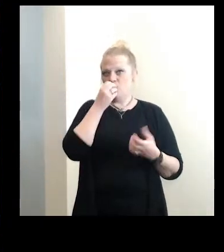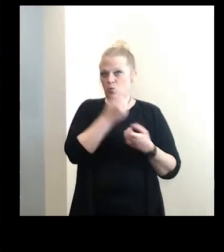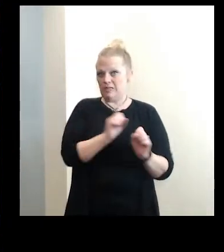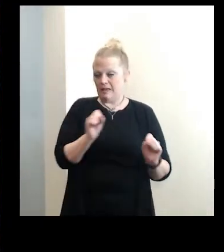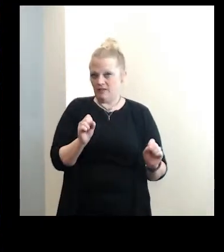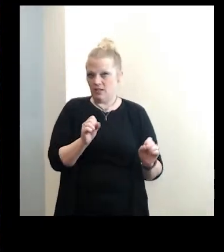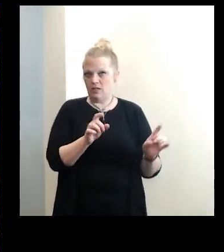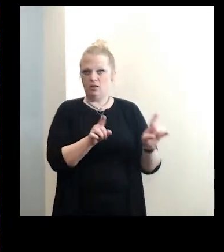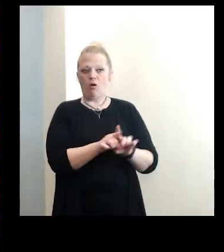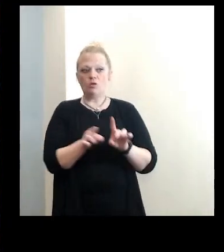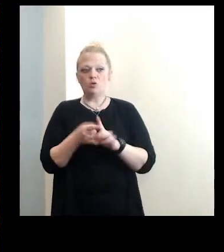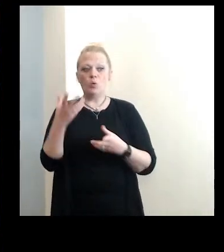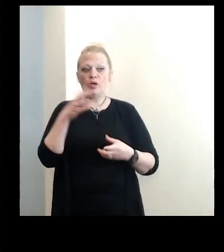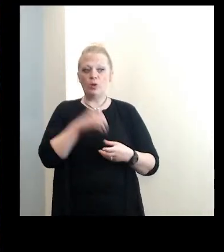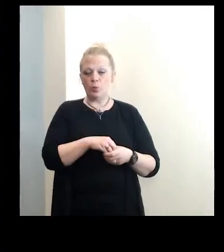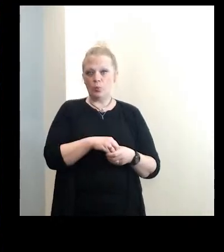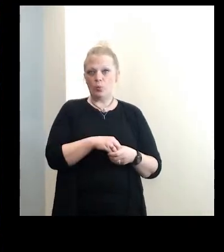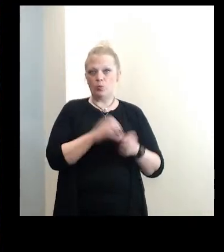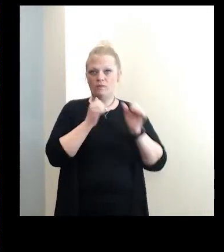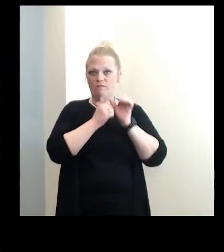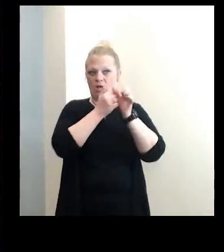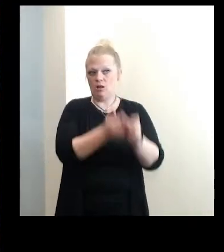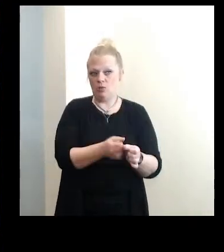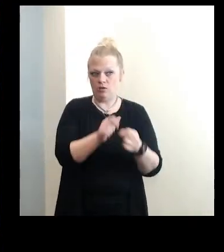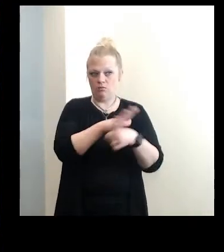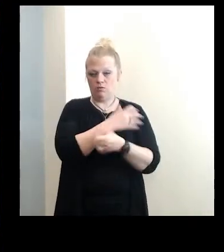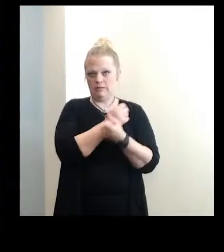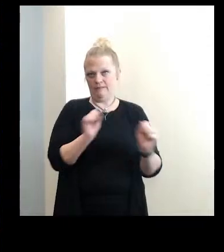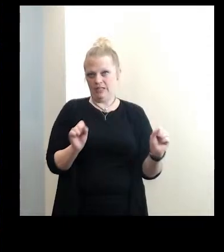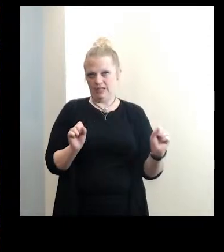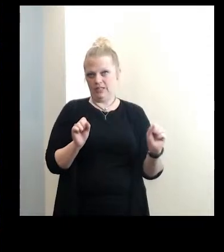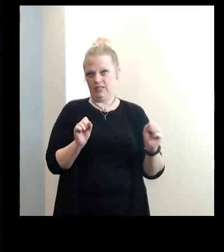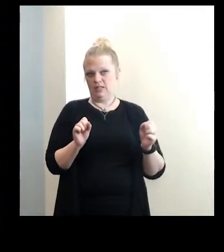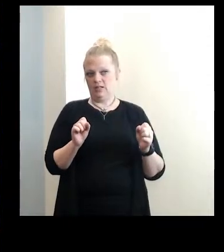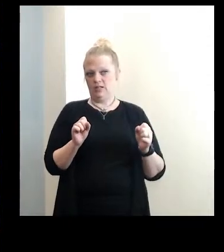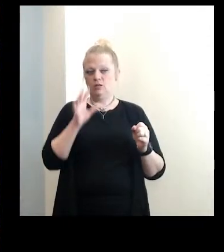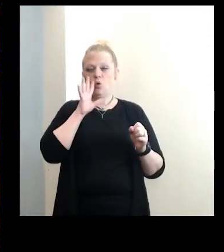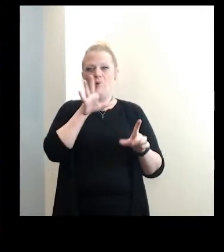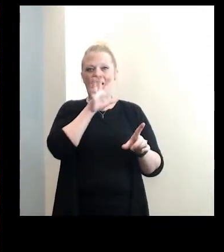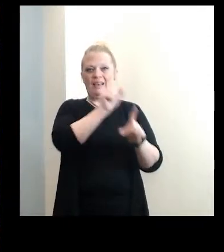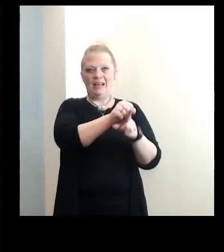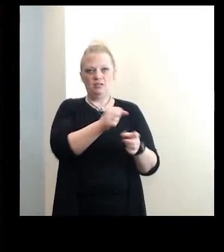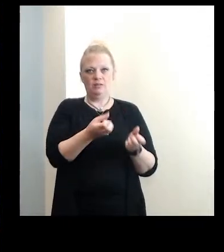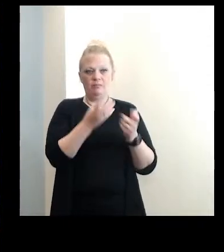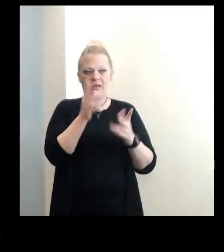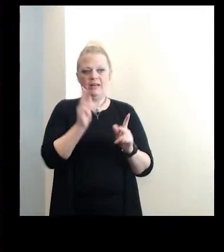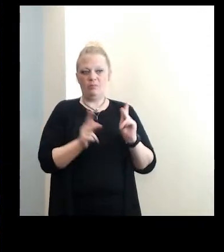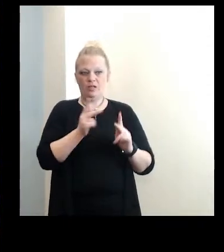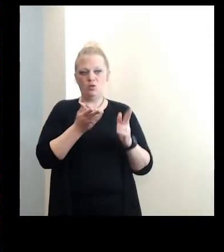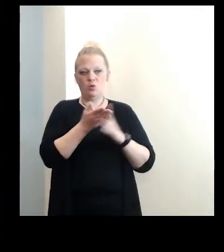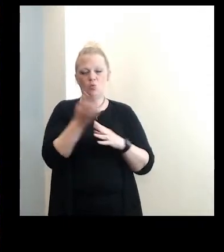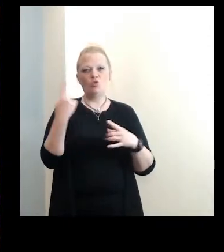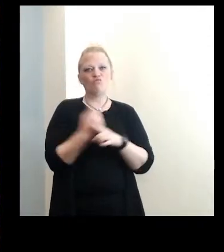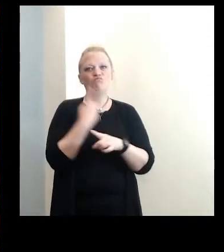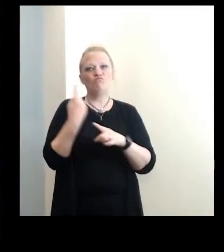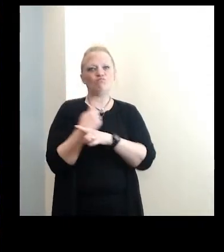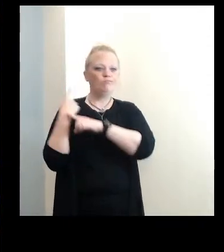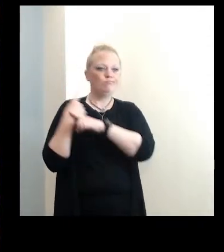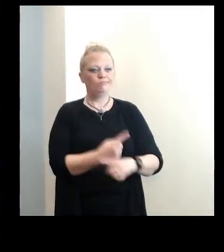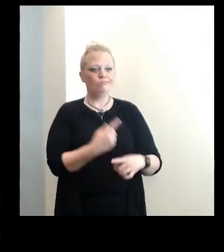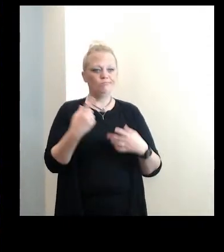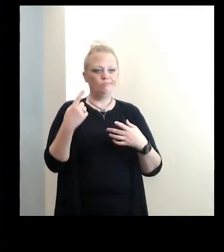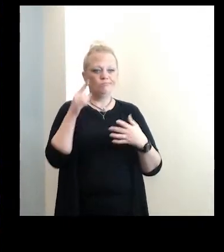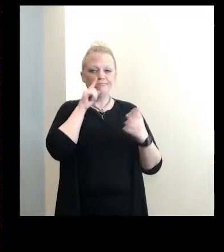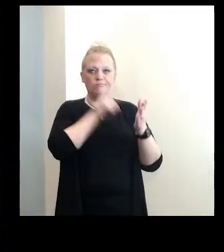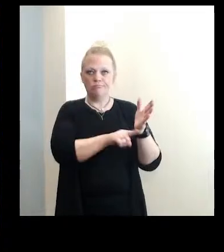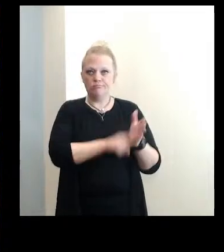safety, it also include adherence to COVID safety. So we'll catch a lot of places through our routine inspection. So that, and then